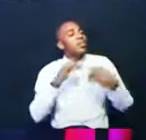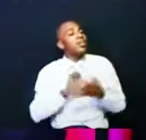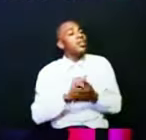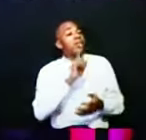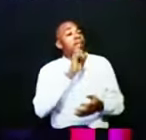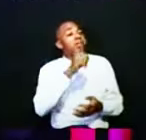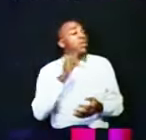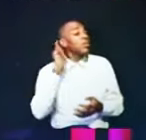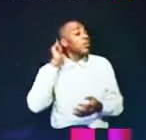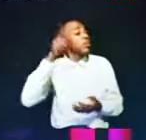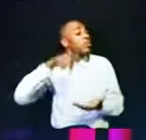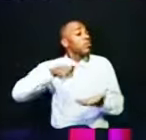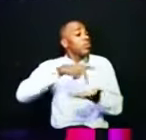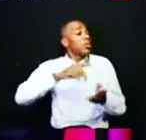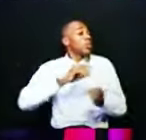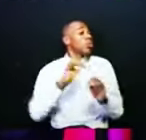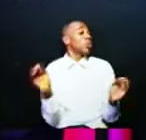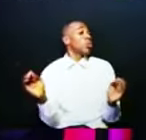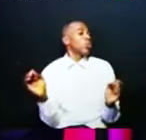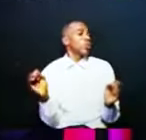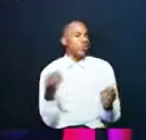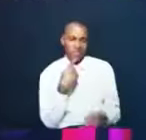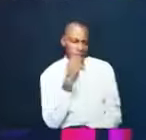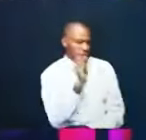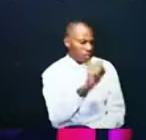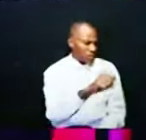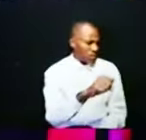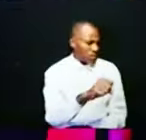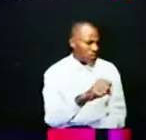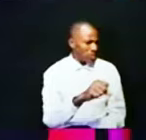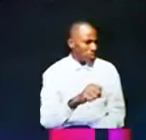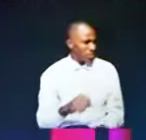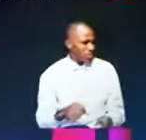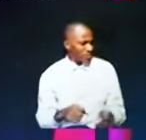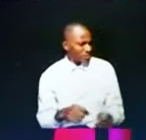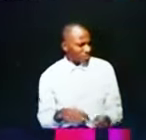reception. And I said, yes. And she said, then